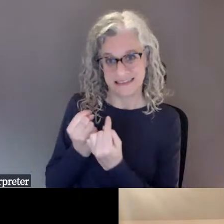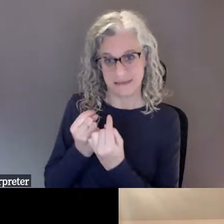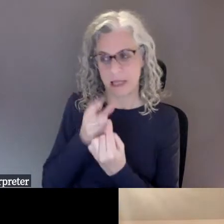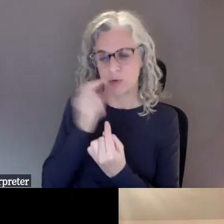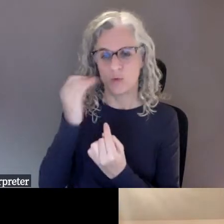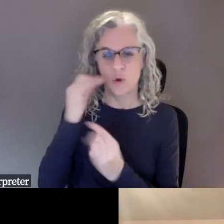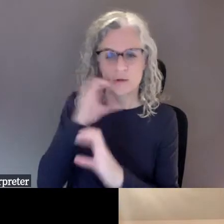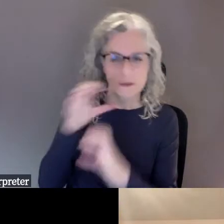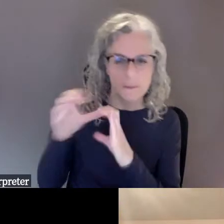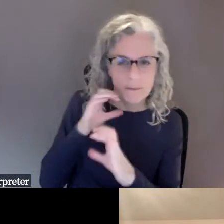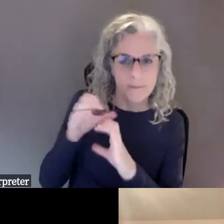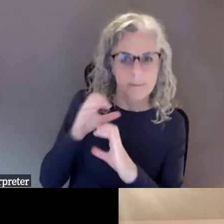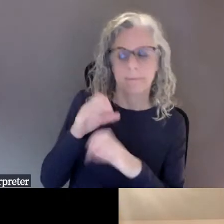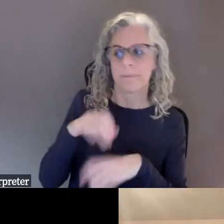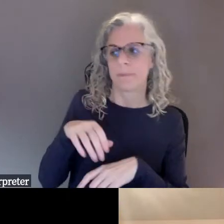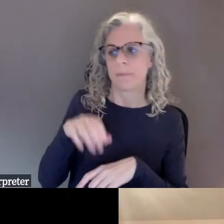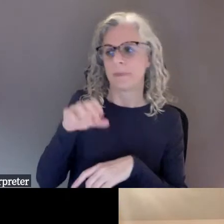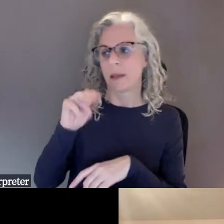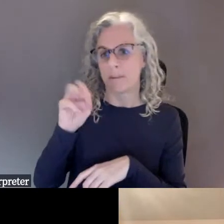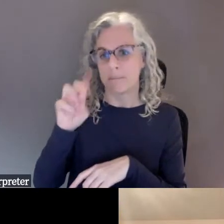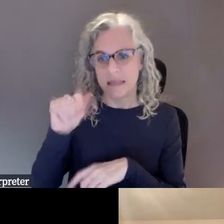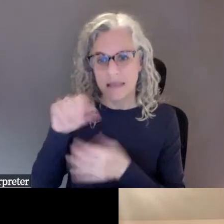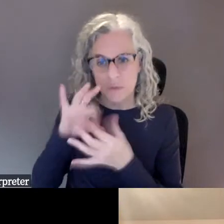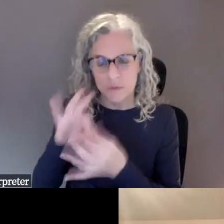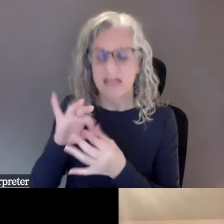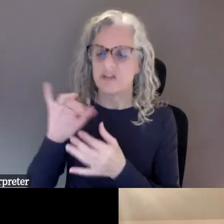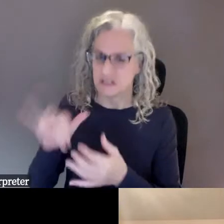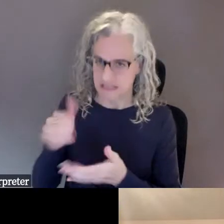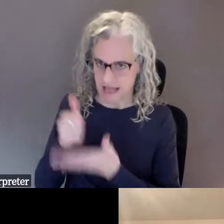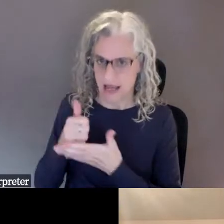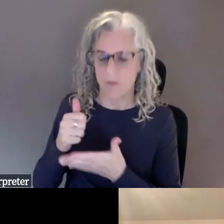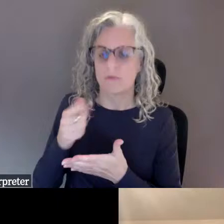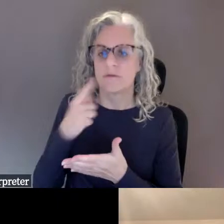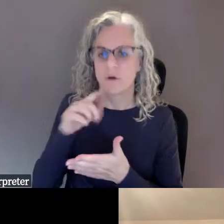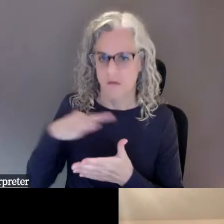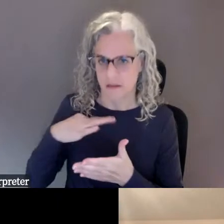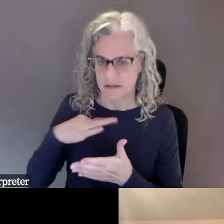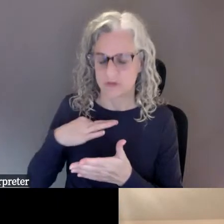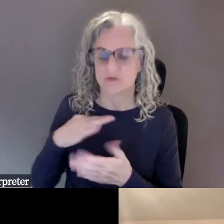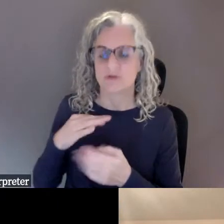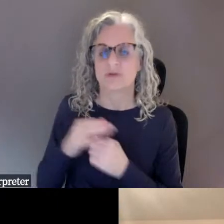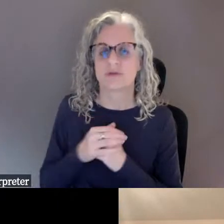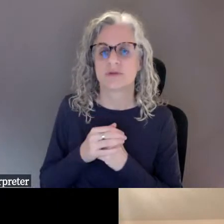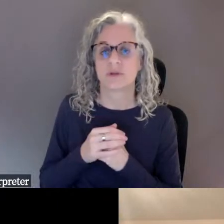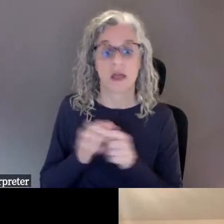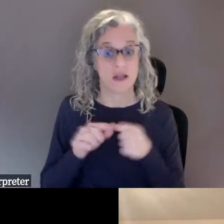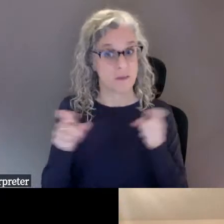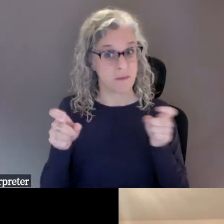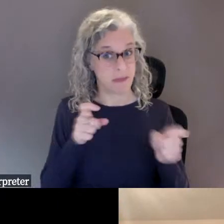and media relations really well has been super helpful. To manage a campaign this,